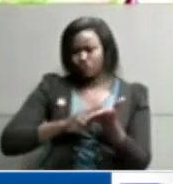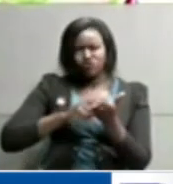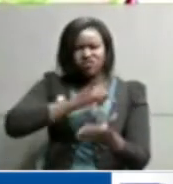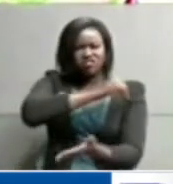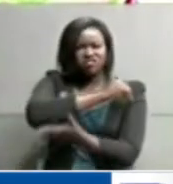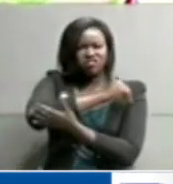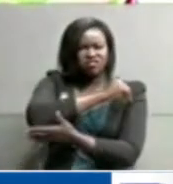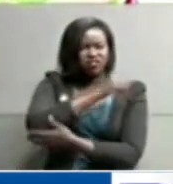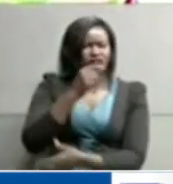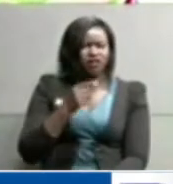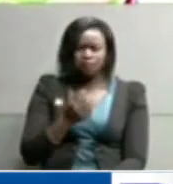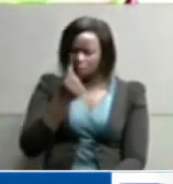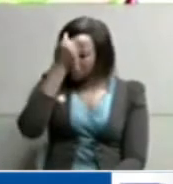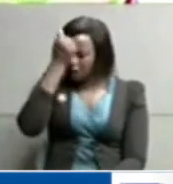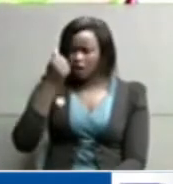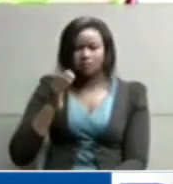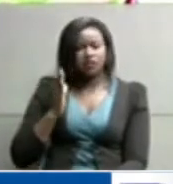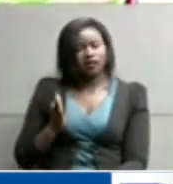Mambo ya chijinga tu.